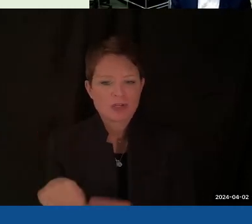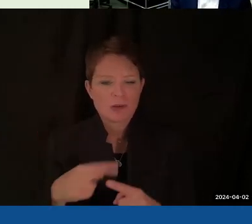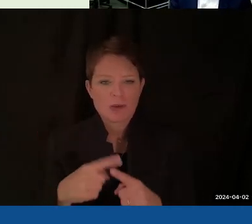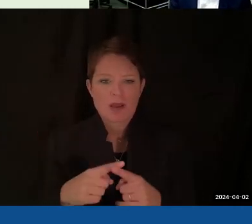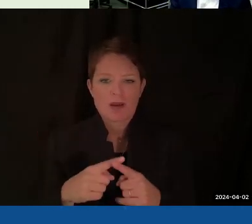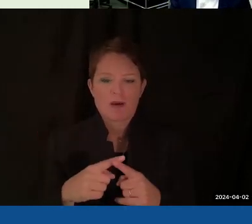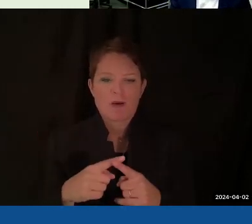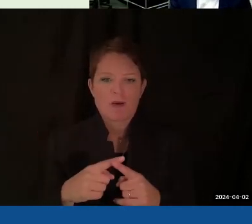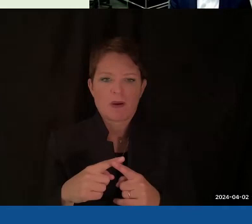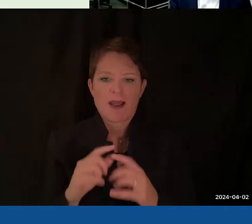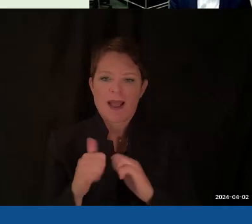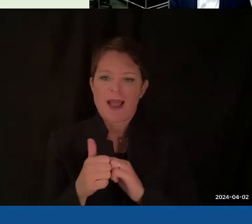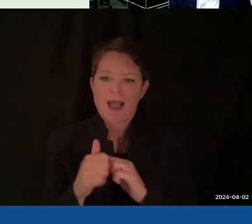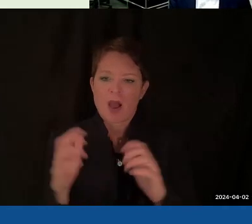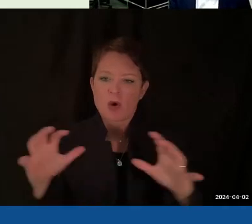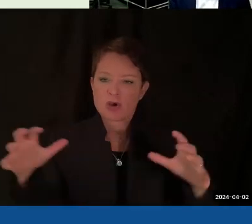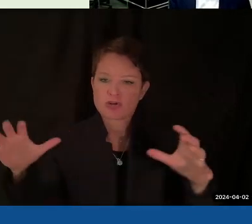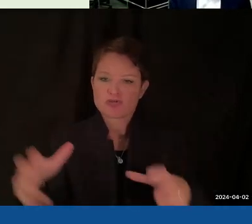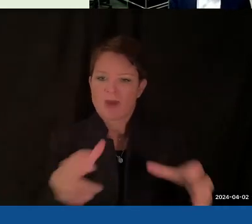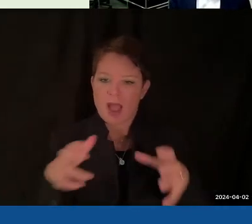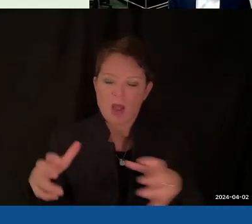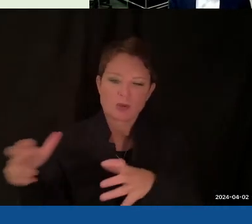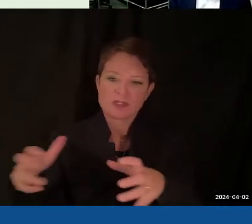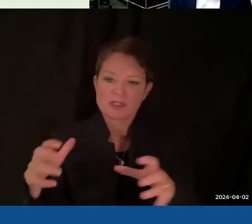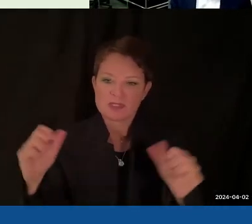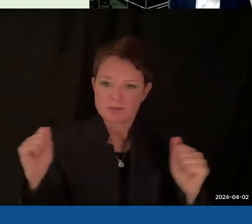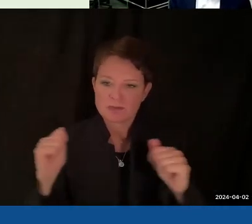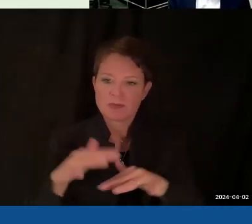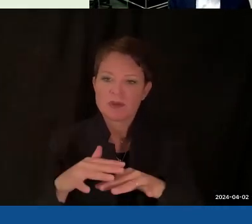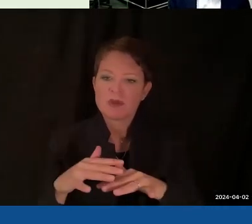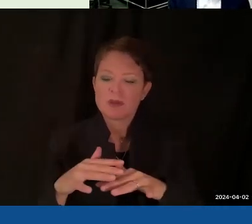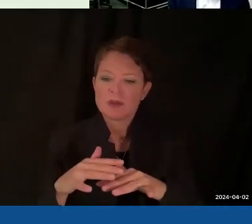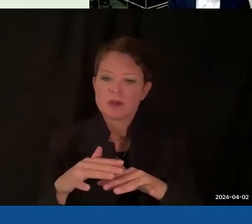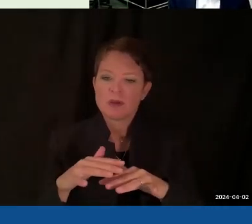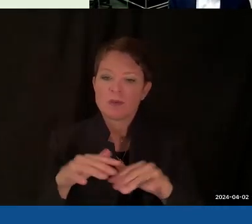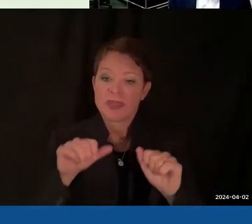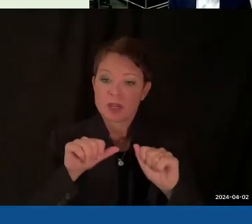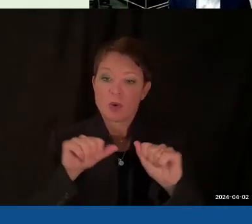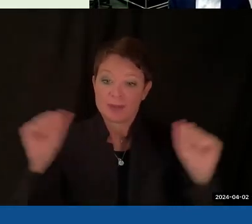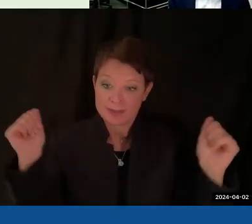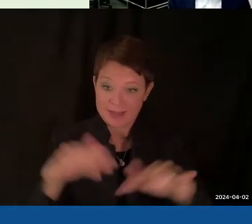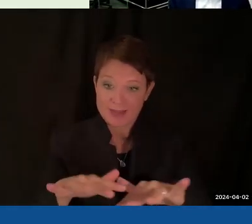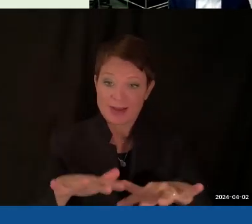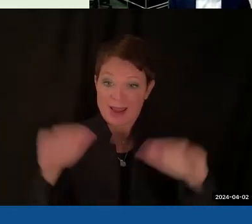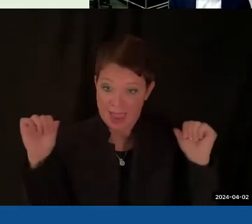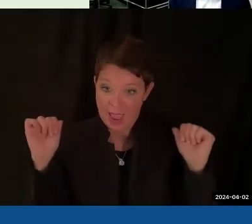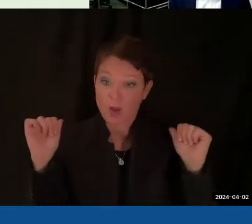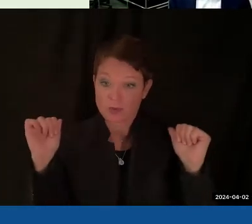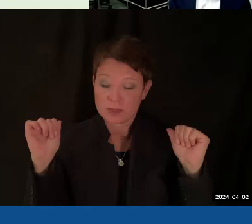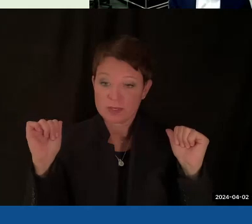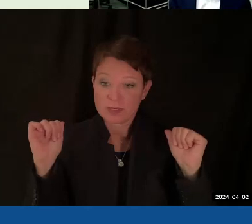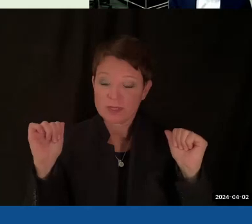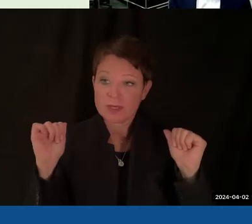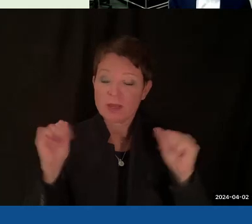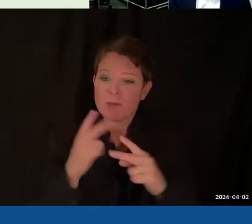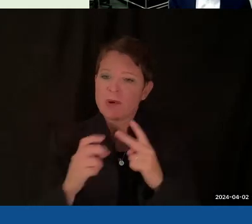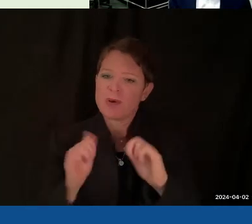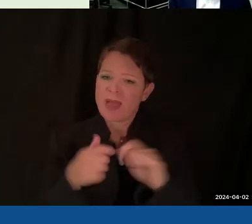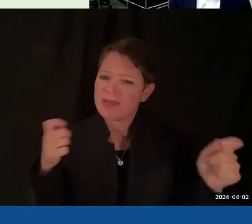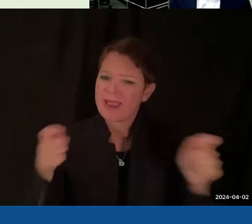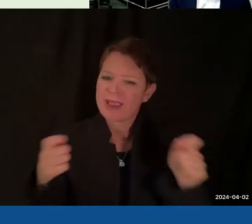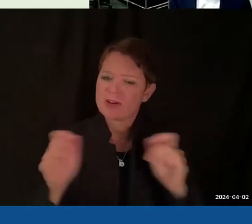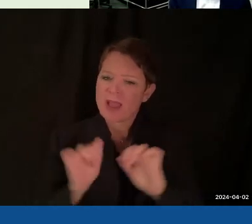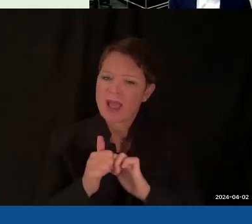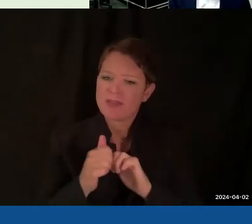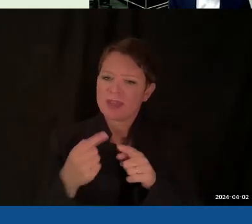about how crowds will be handled as they pour in and out of the arena, particularly how they will